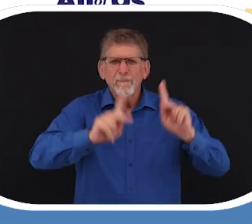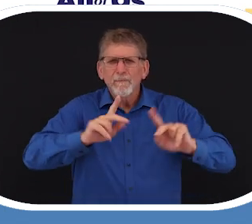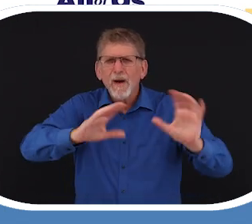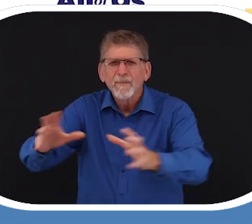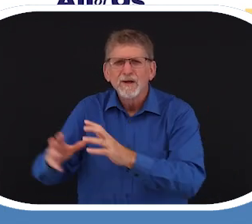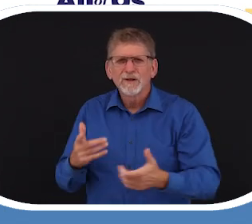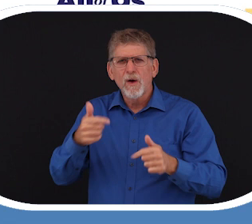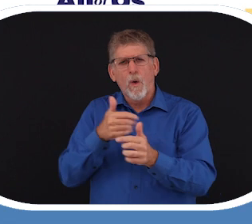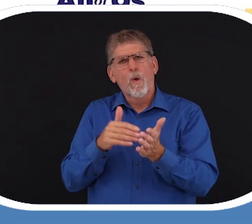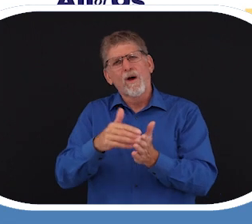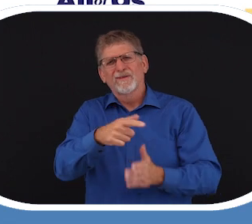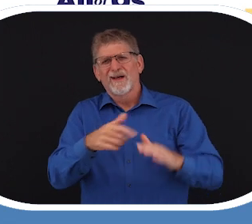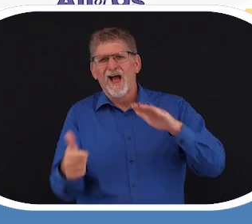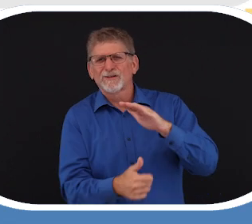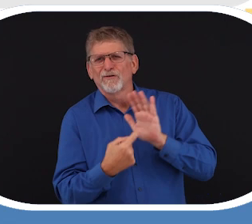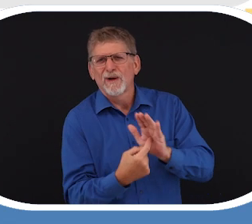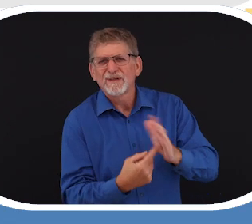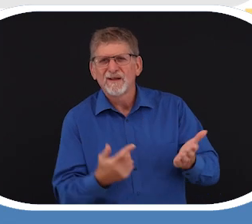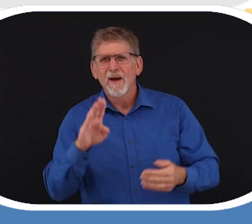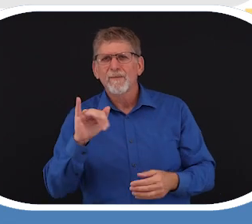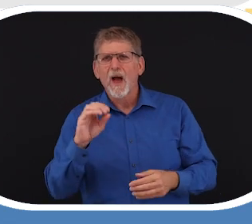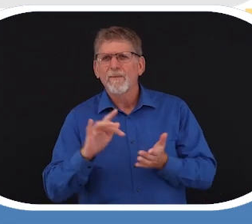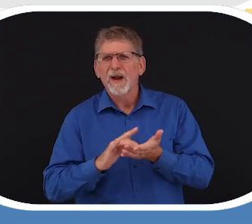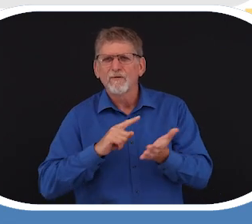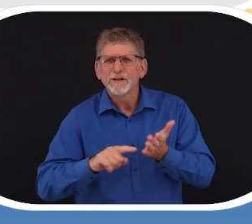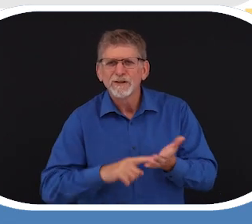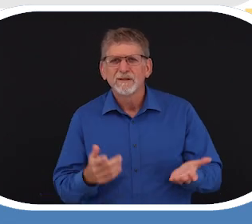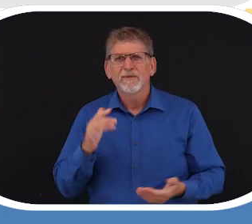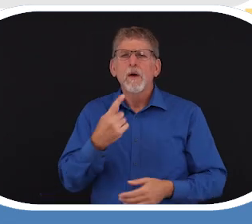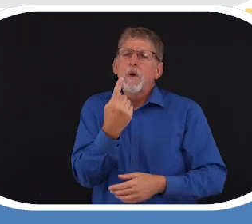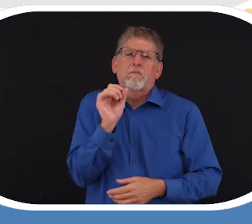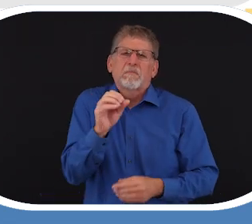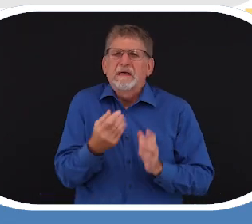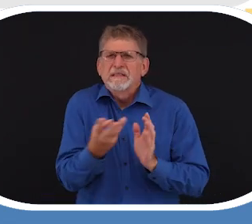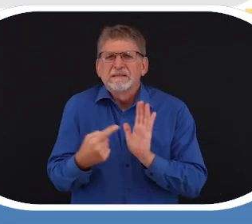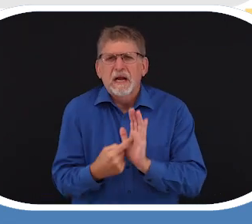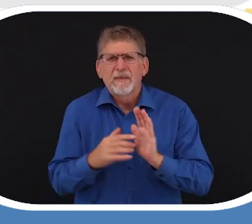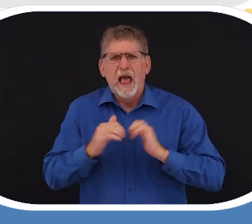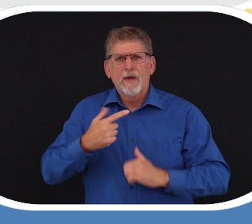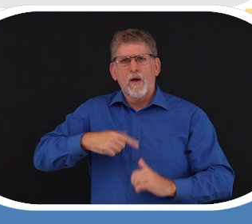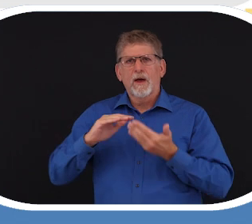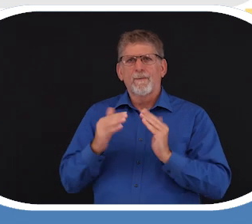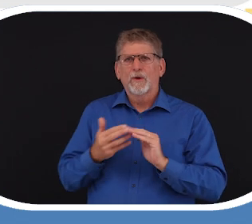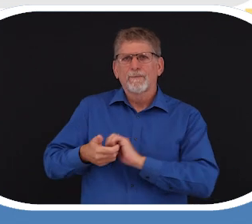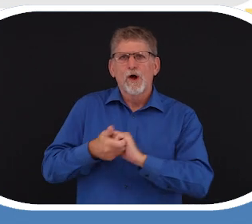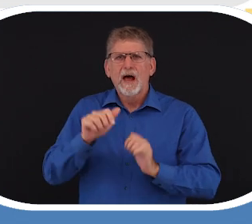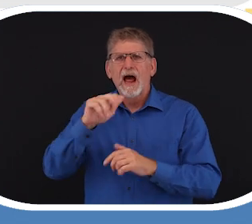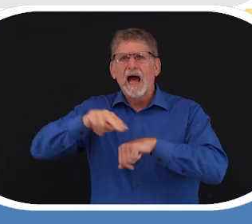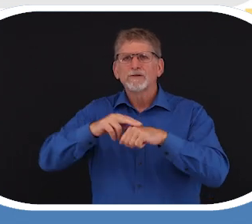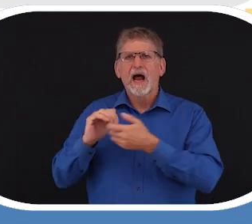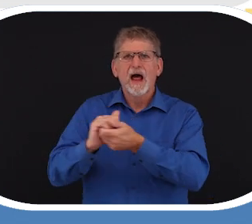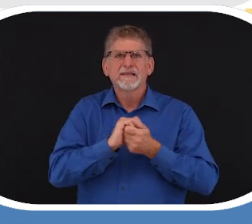often underrepresented in biomedical research. And this is just some examples of how our community partners, such as the National Alliance for Hispanic